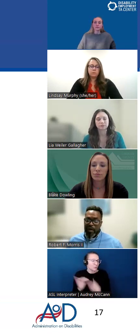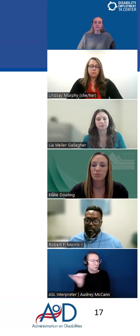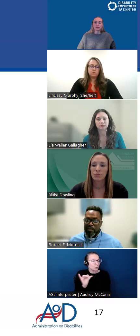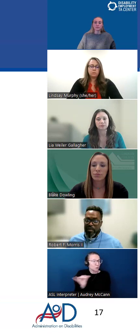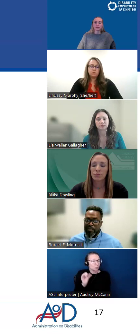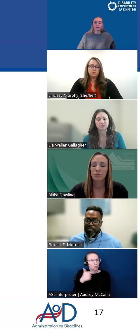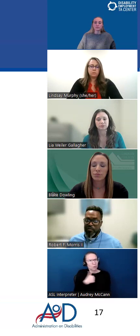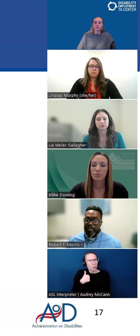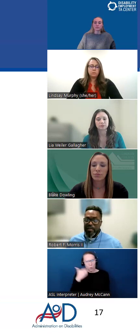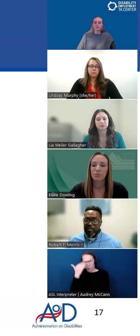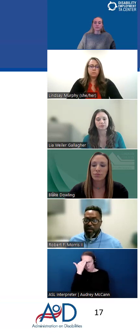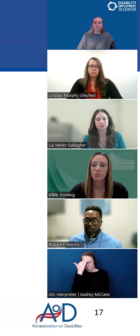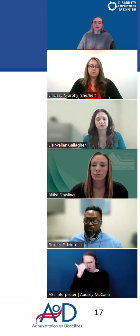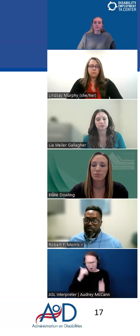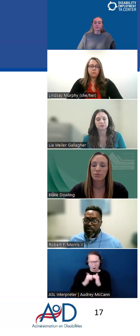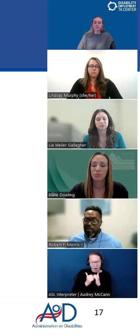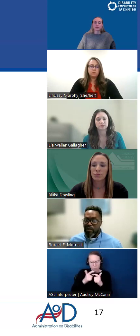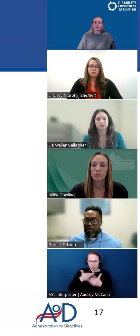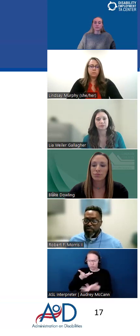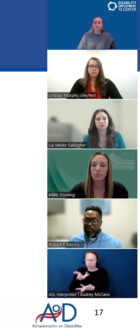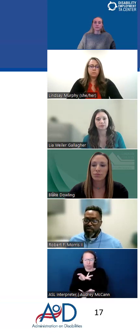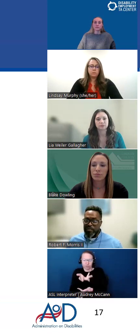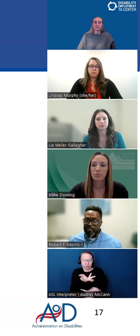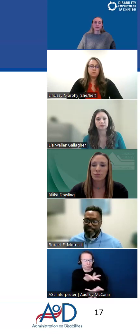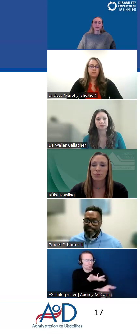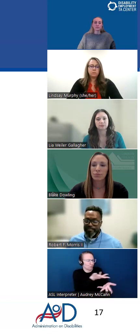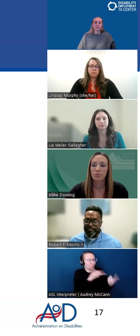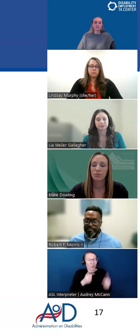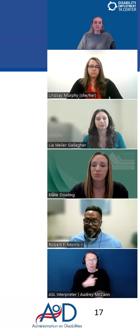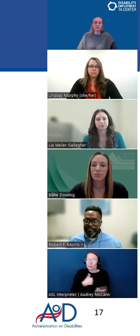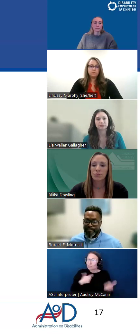go about treating them while we're serving them.